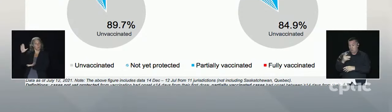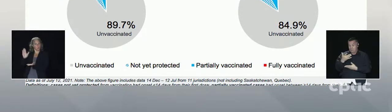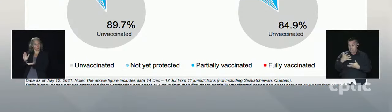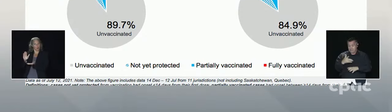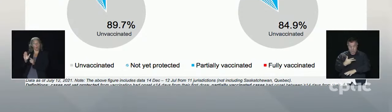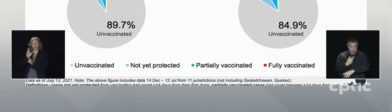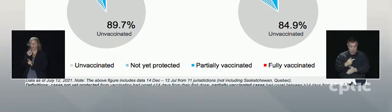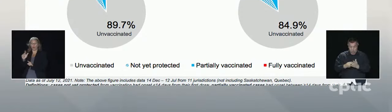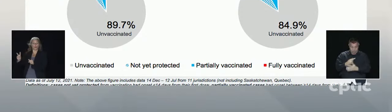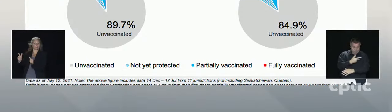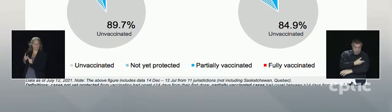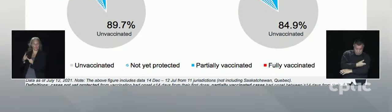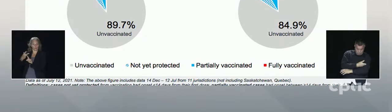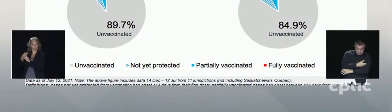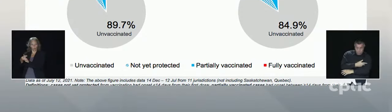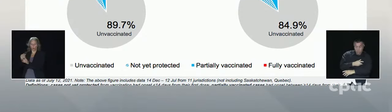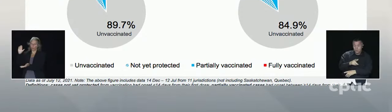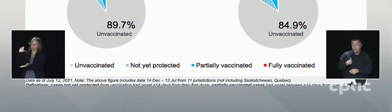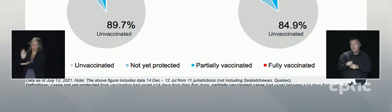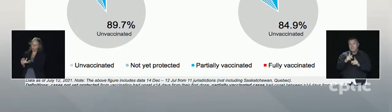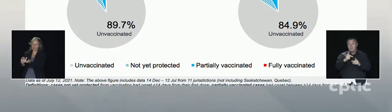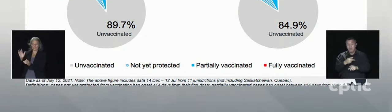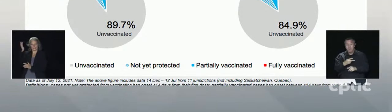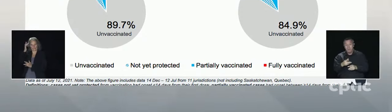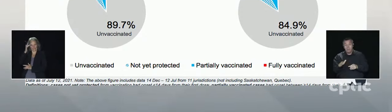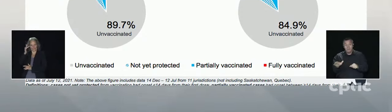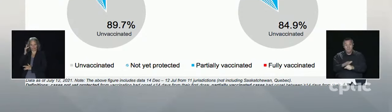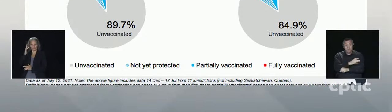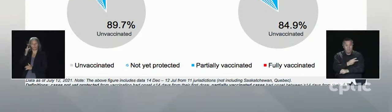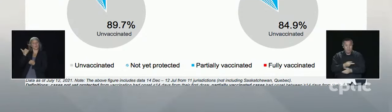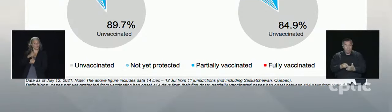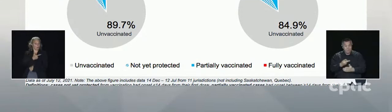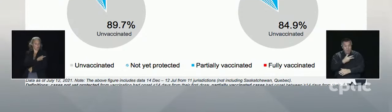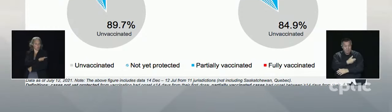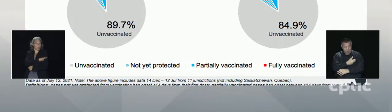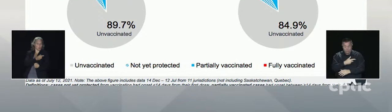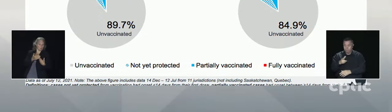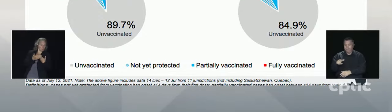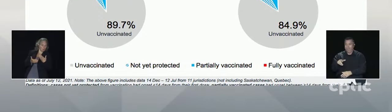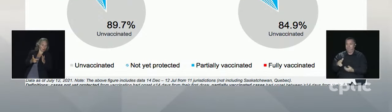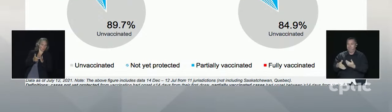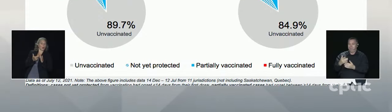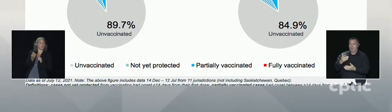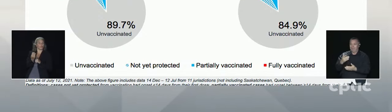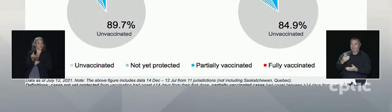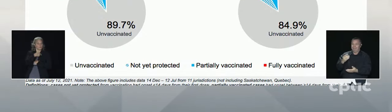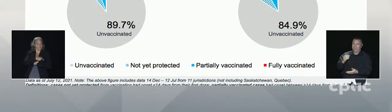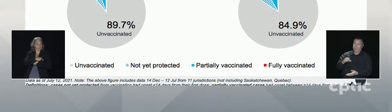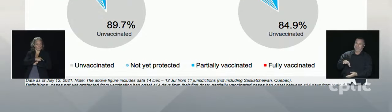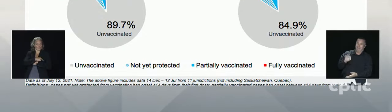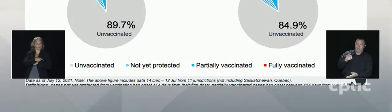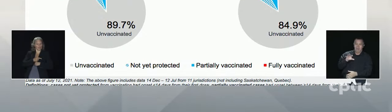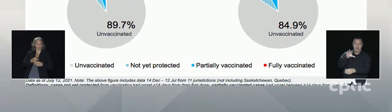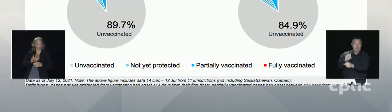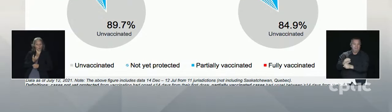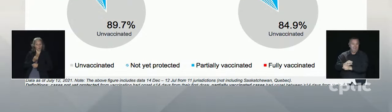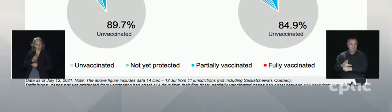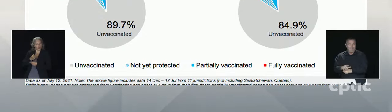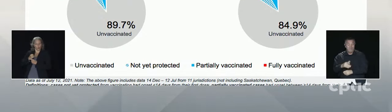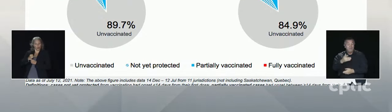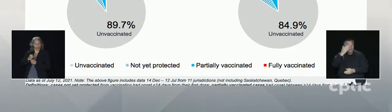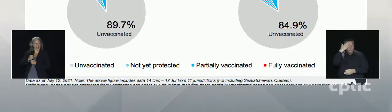vaccinated. Remember, vaccine takes time to work, needing at least 14 days after the second dose to provide